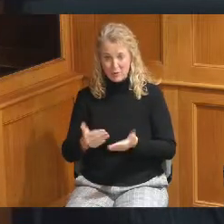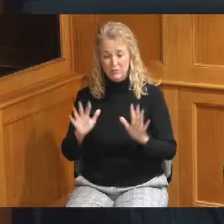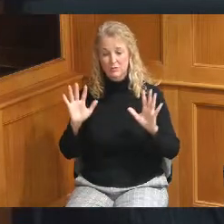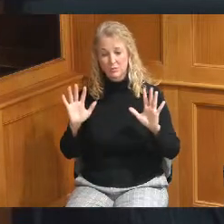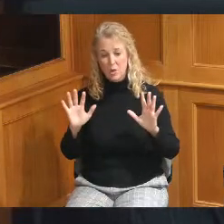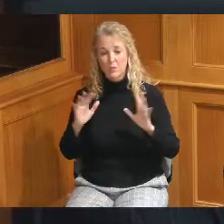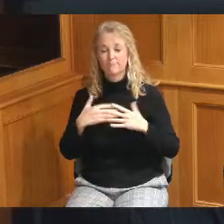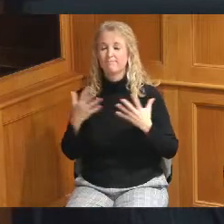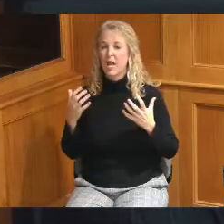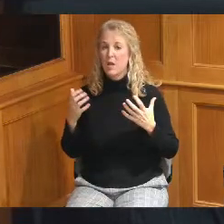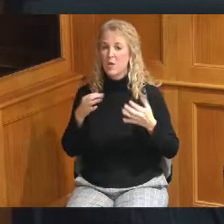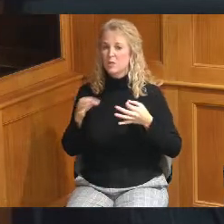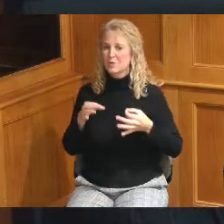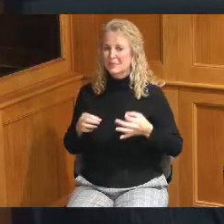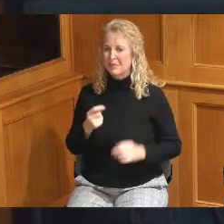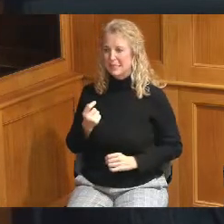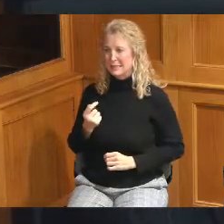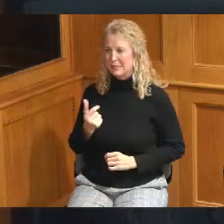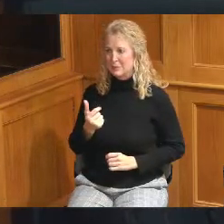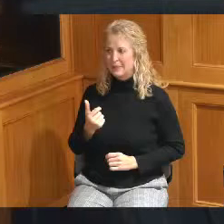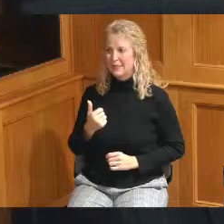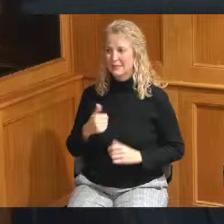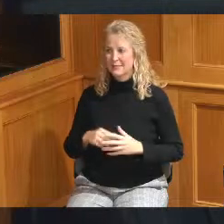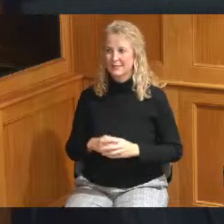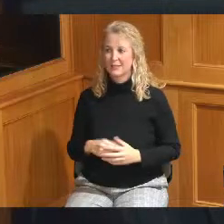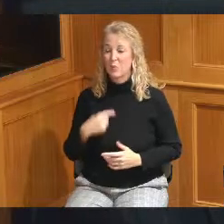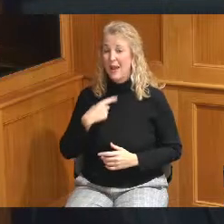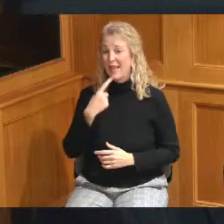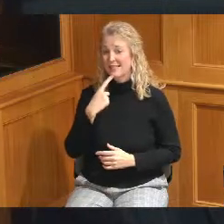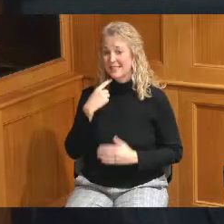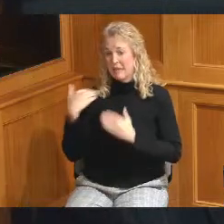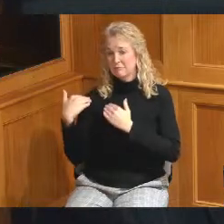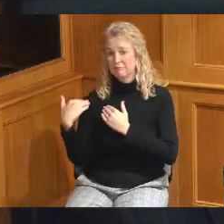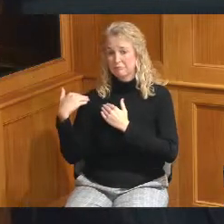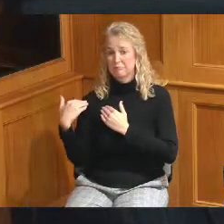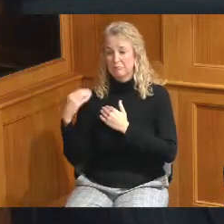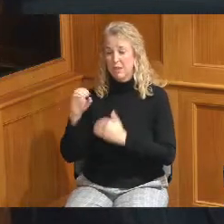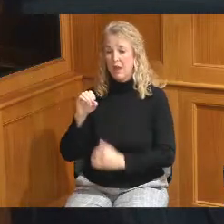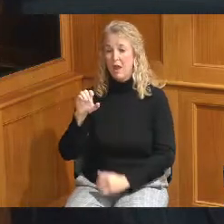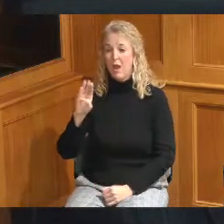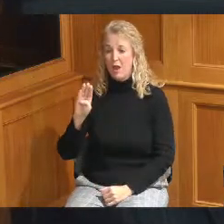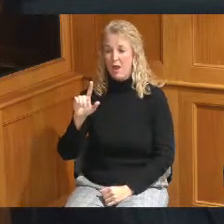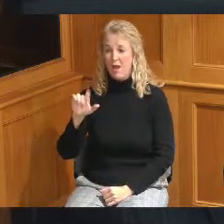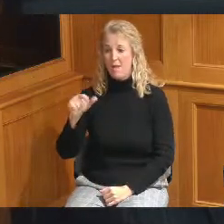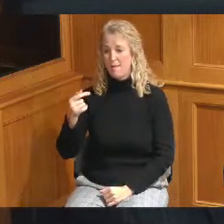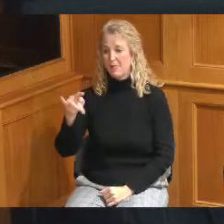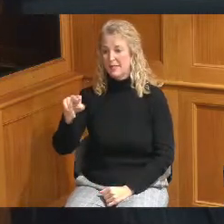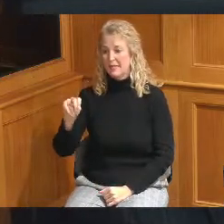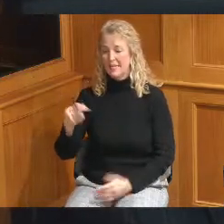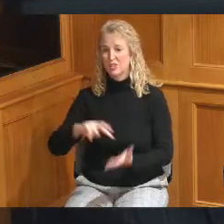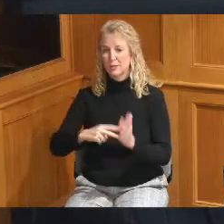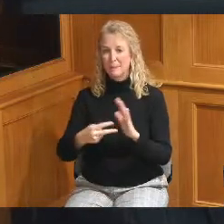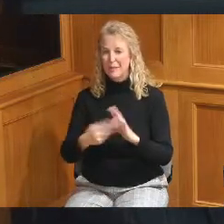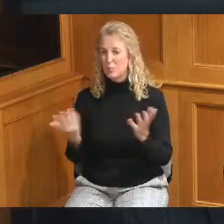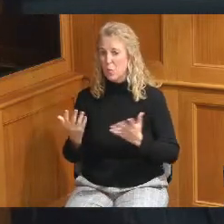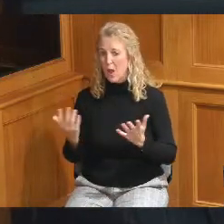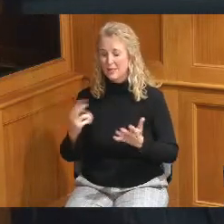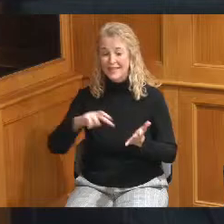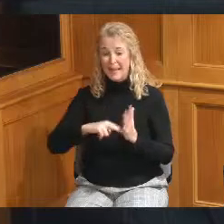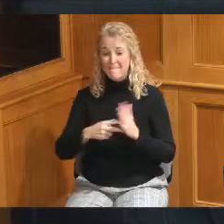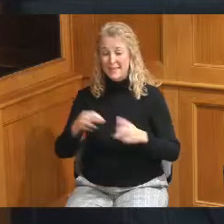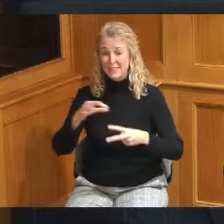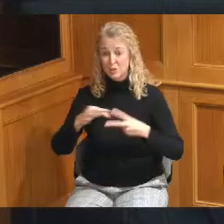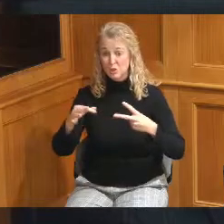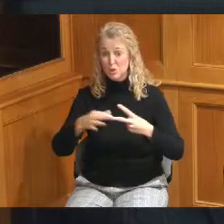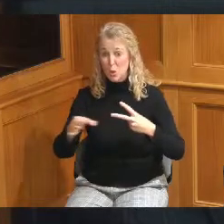to just highlight those a little bit, because when I say obligations, I mean obligations. It's not as if we have a choice on